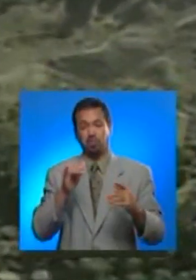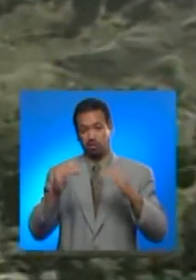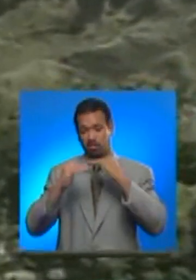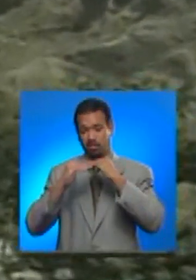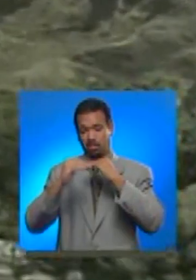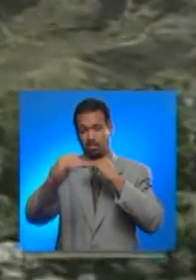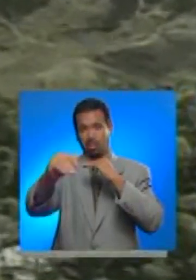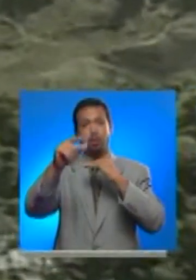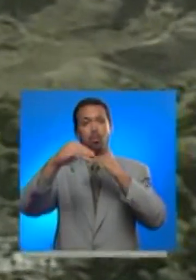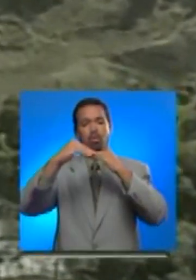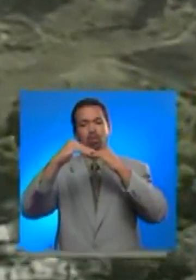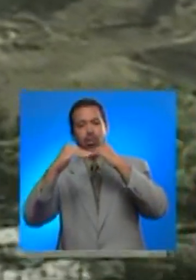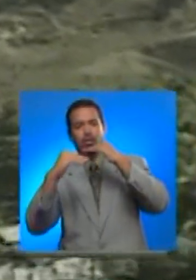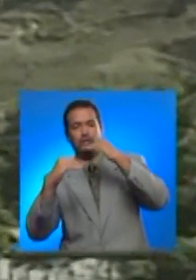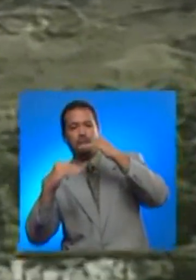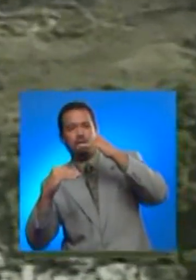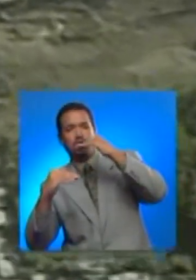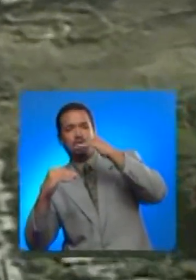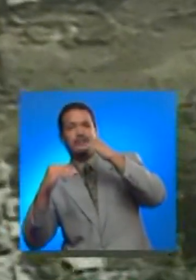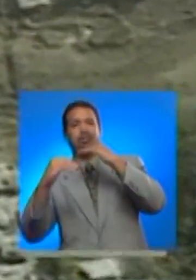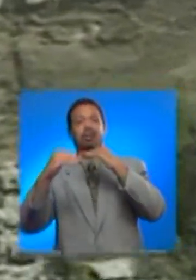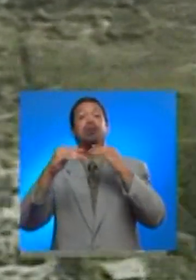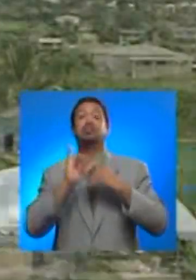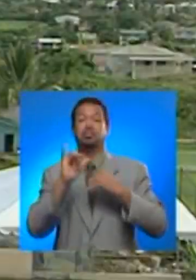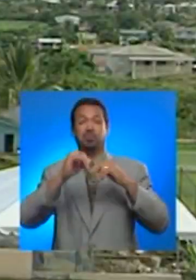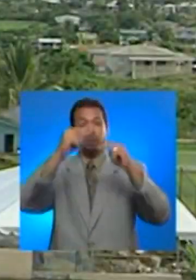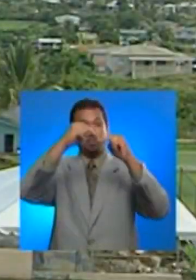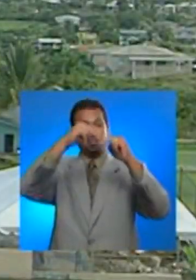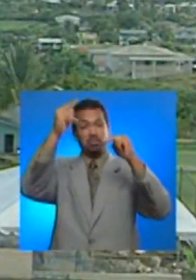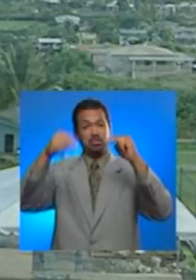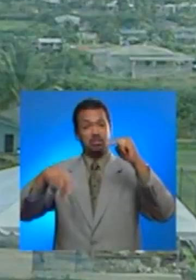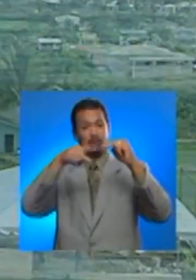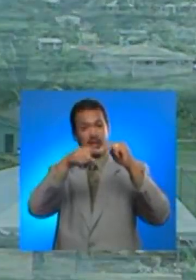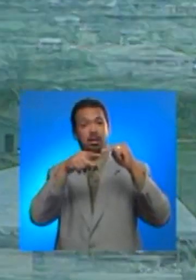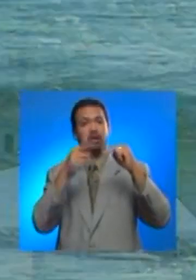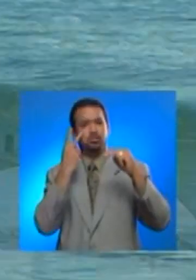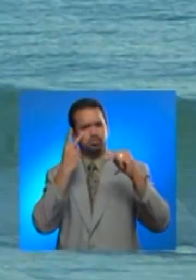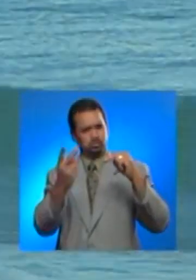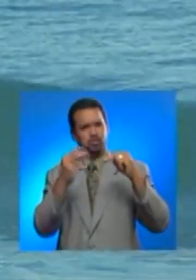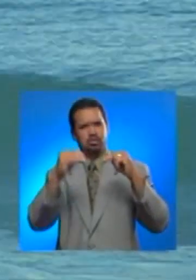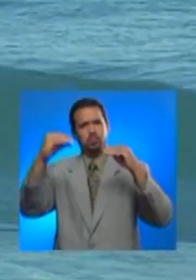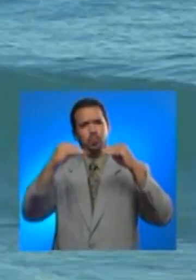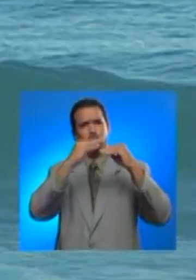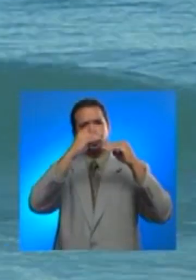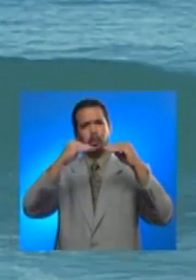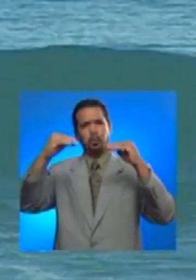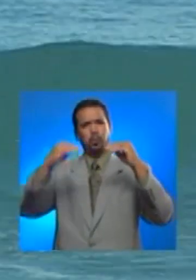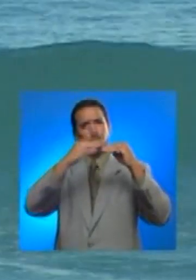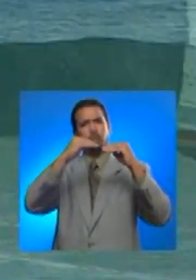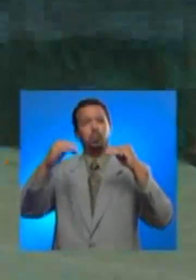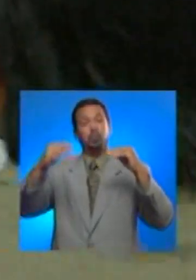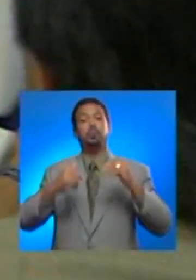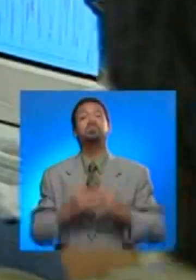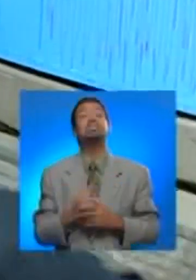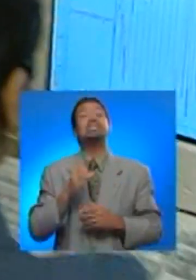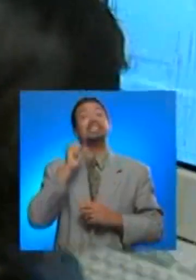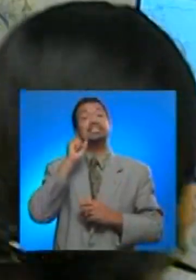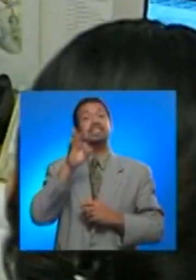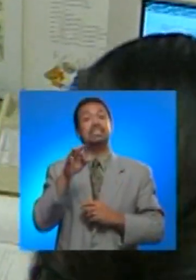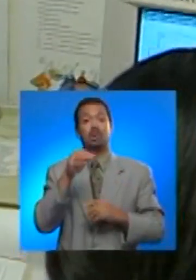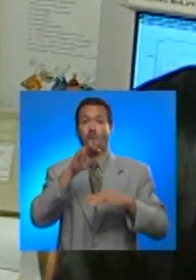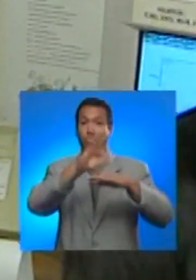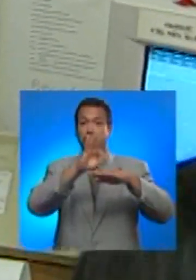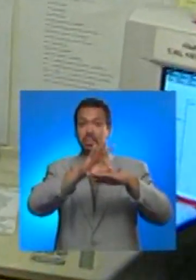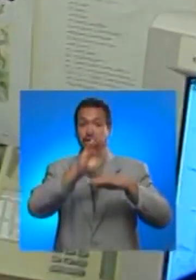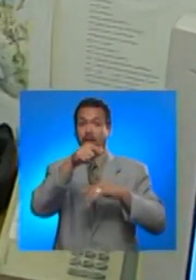show small collapses or bumps. Pools and ponds may show moving waves. If a tsunami